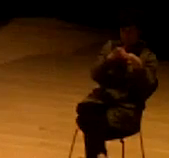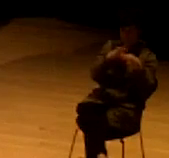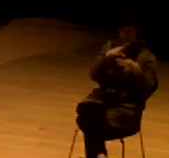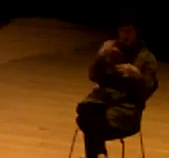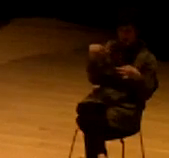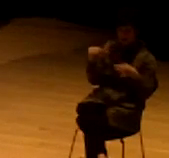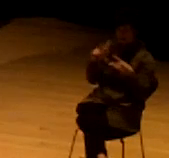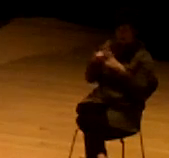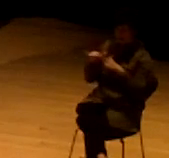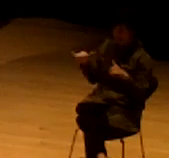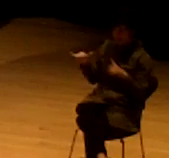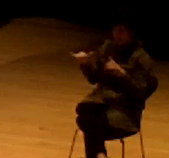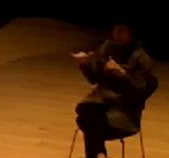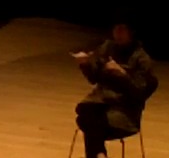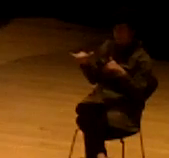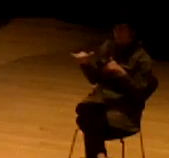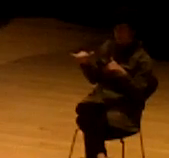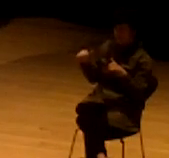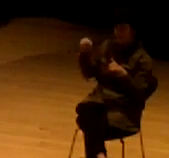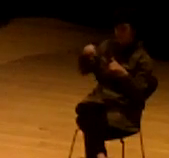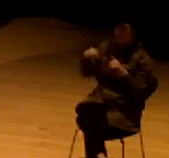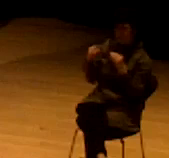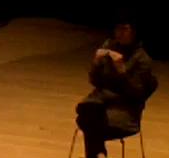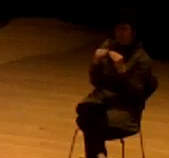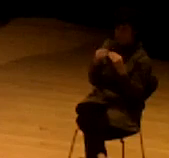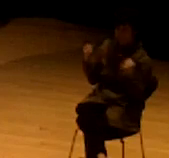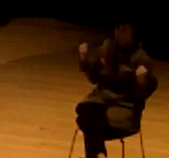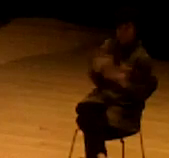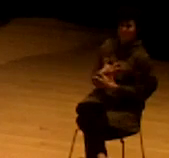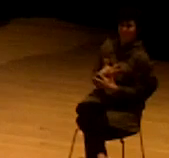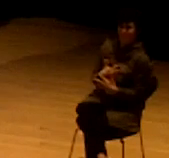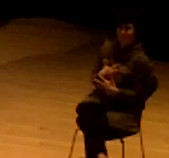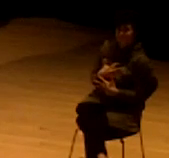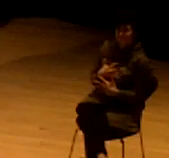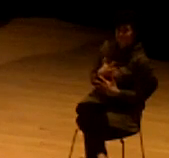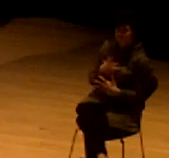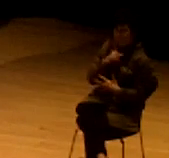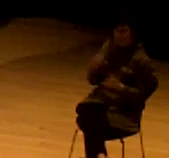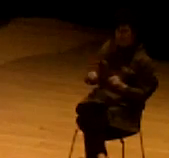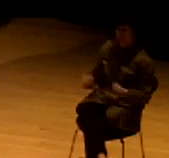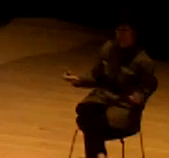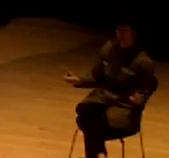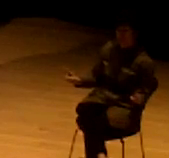different and much more terrifying in the sense of I've never done this before.